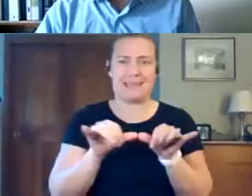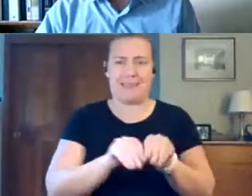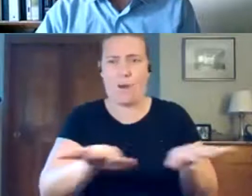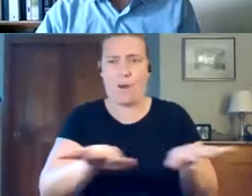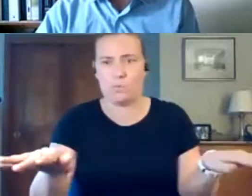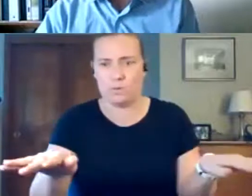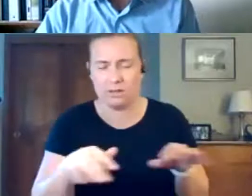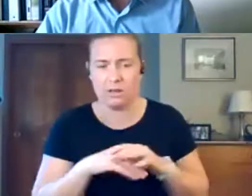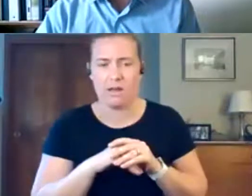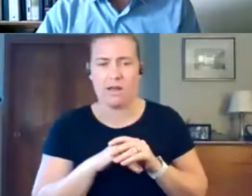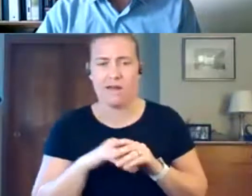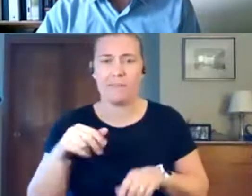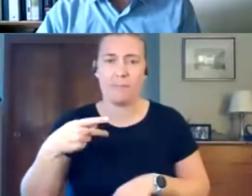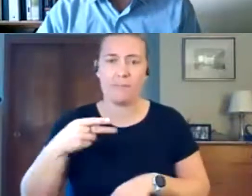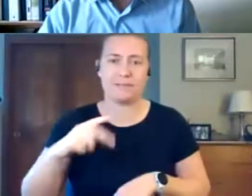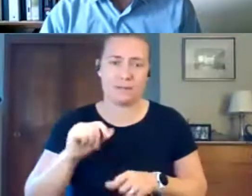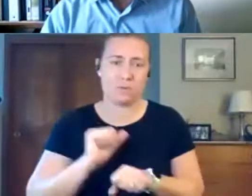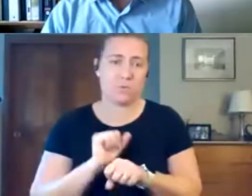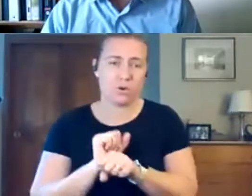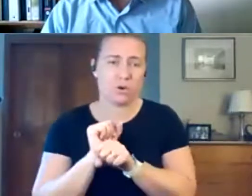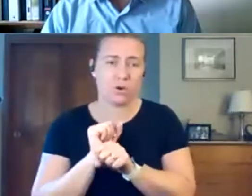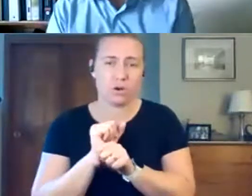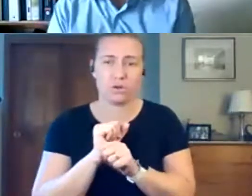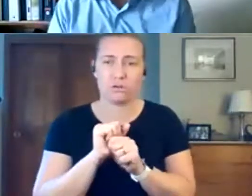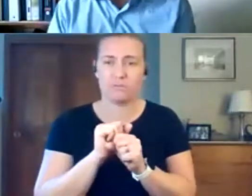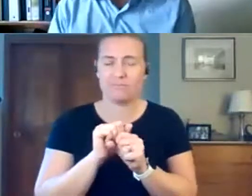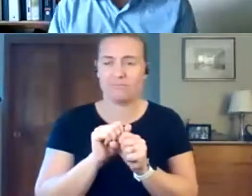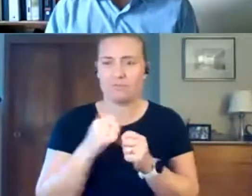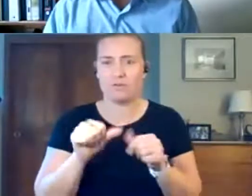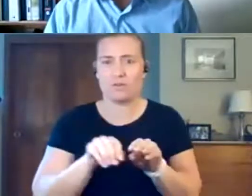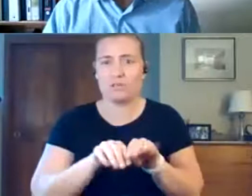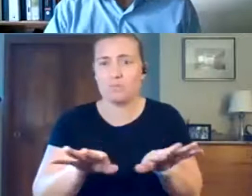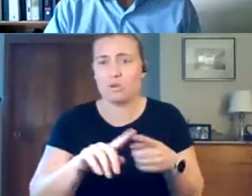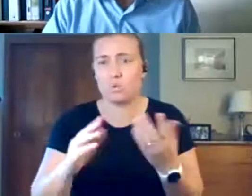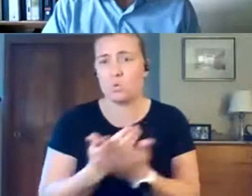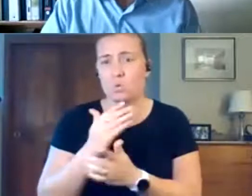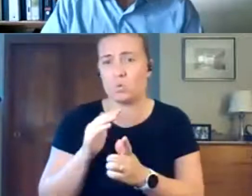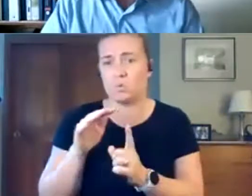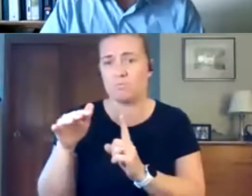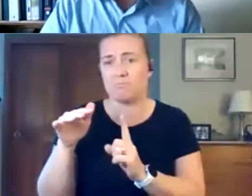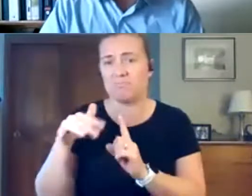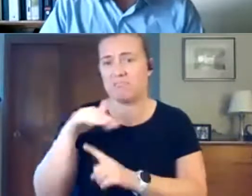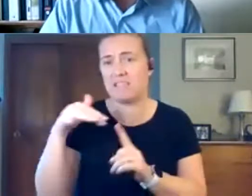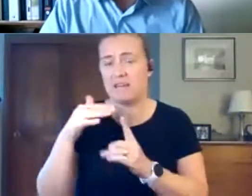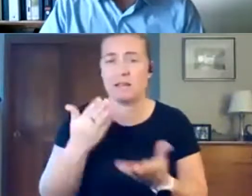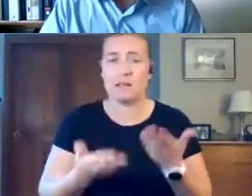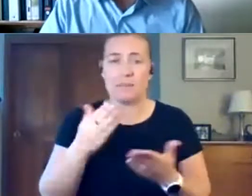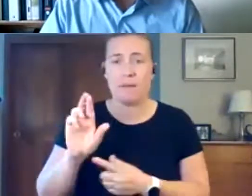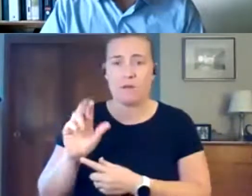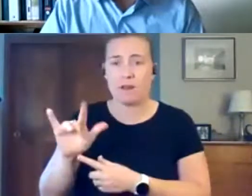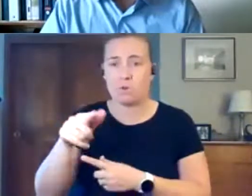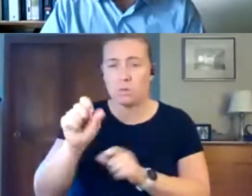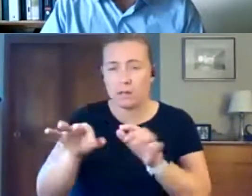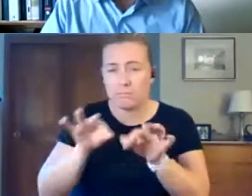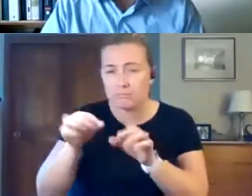to a new setting. Randy, maybe you can tell Byron and Laura a little bit about the